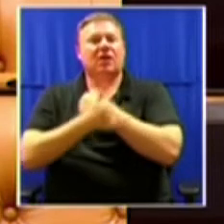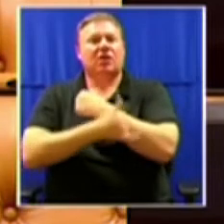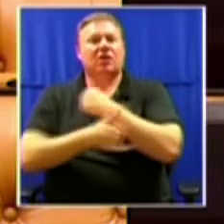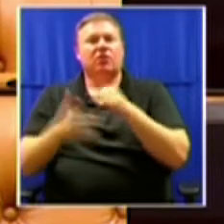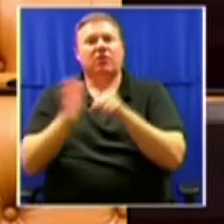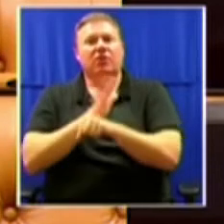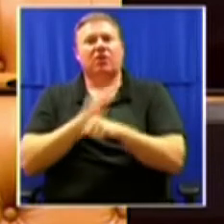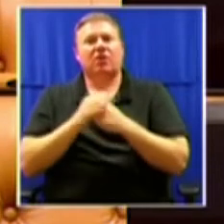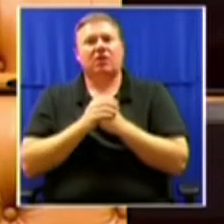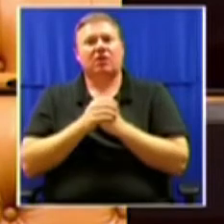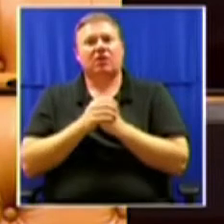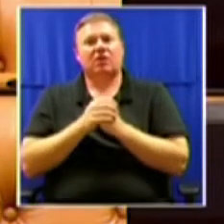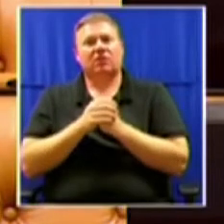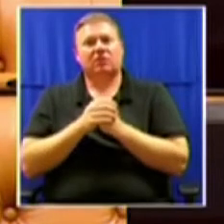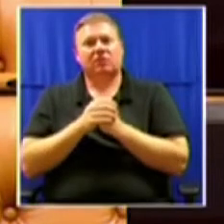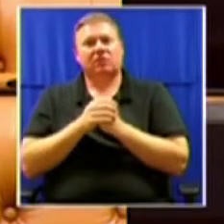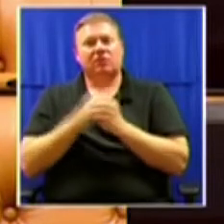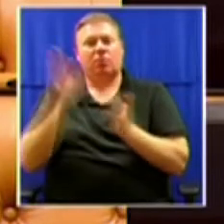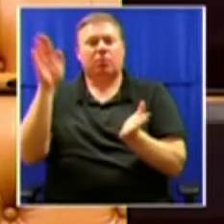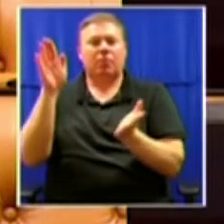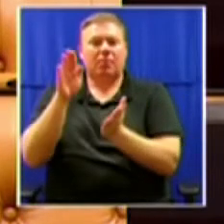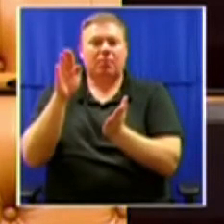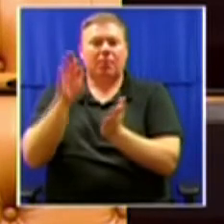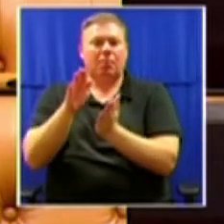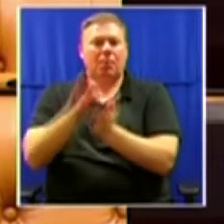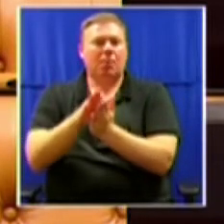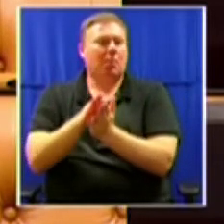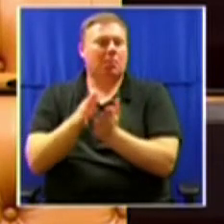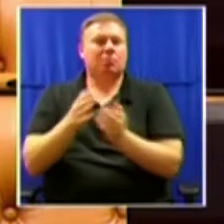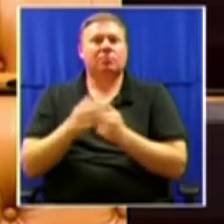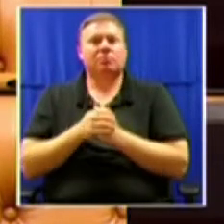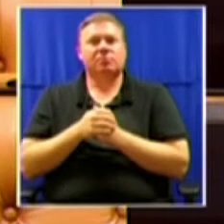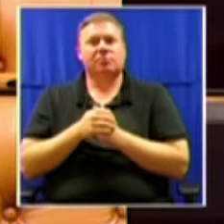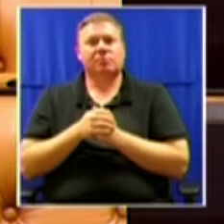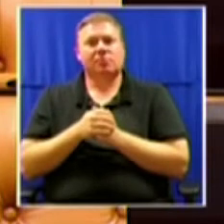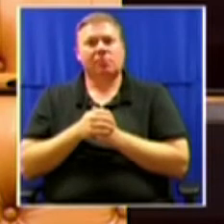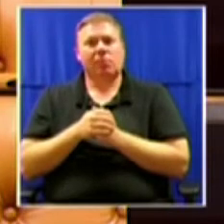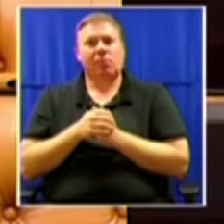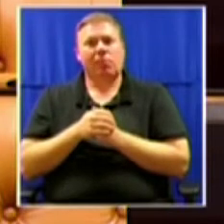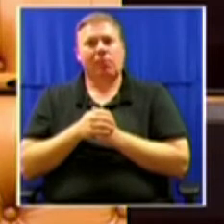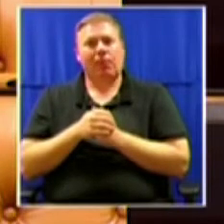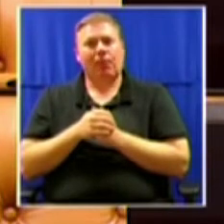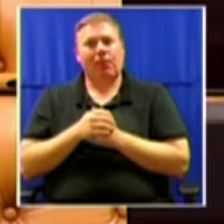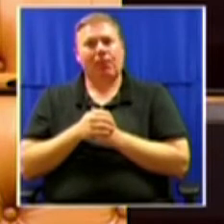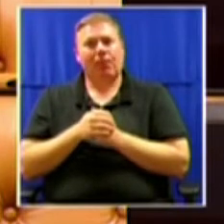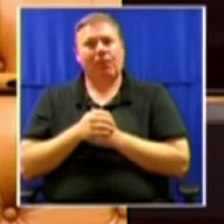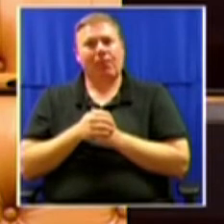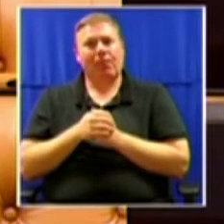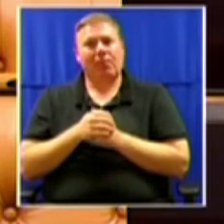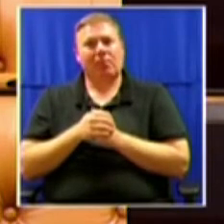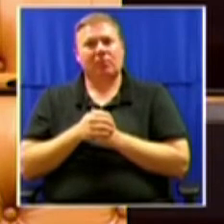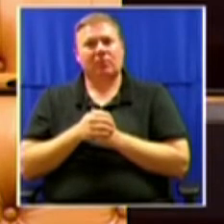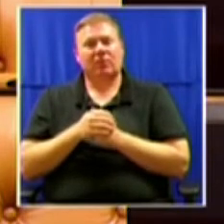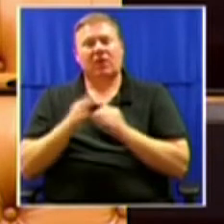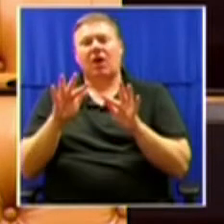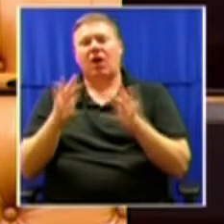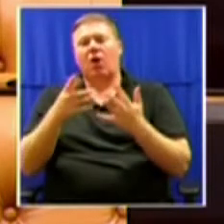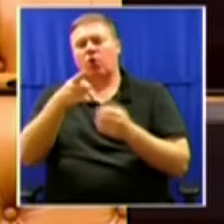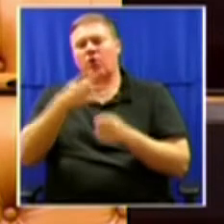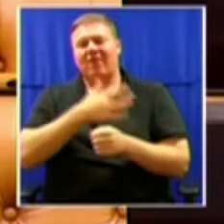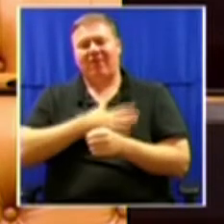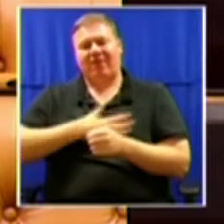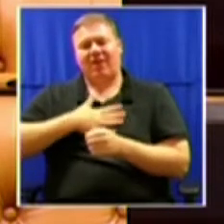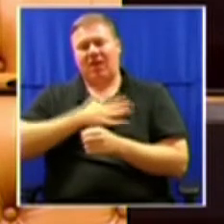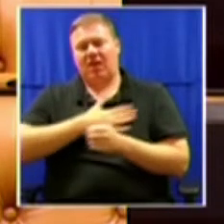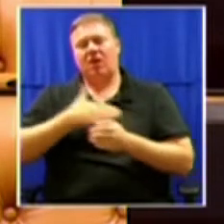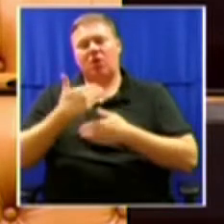number is being reduced considerably. How do you think we'll be able to